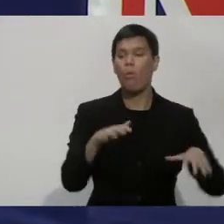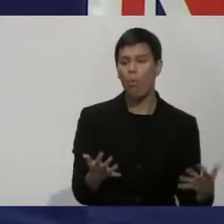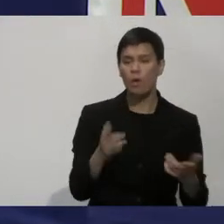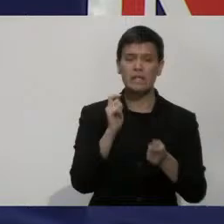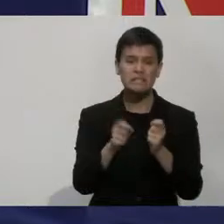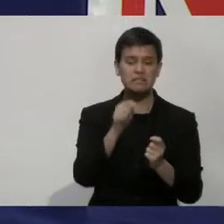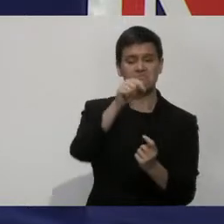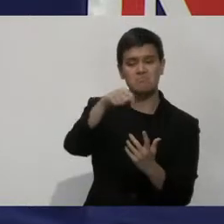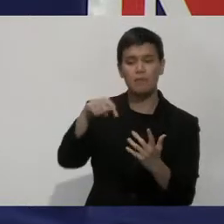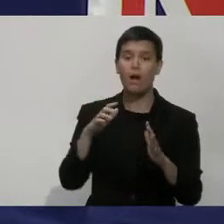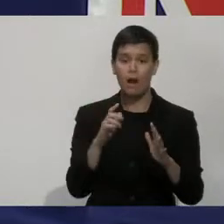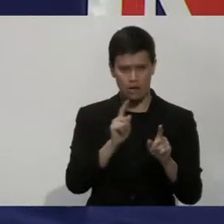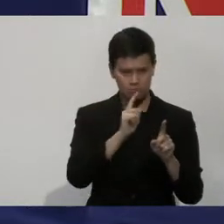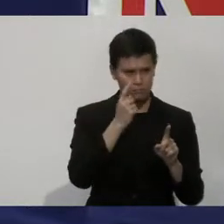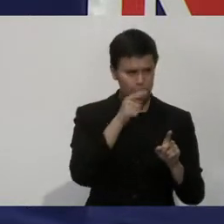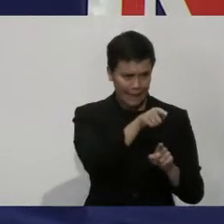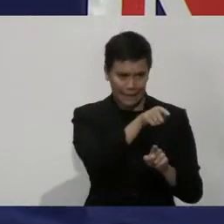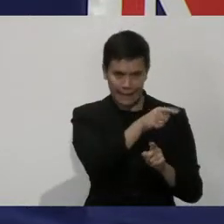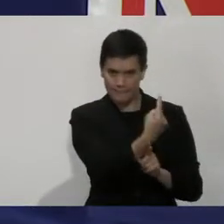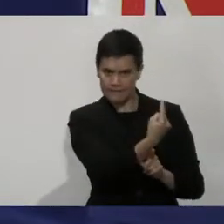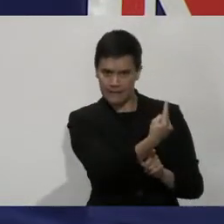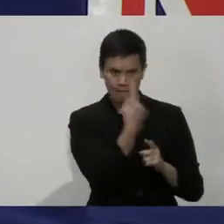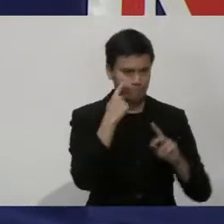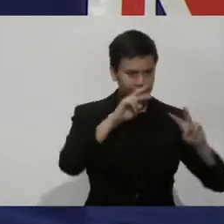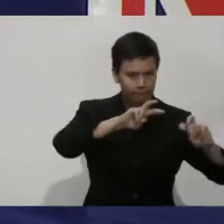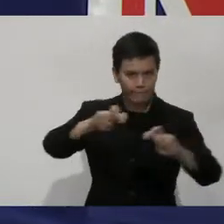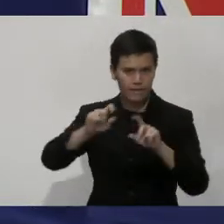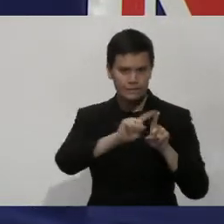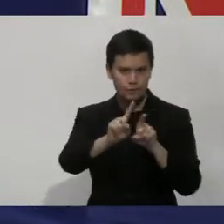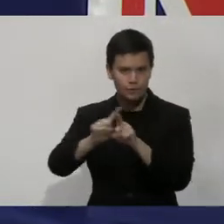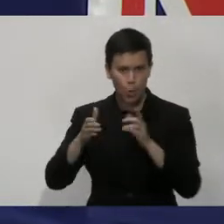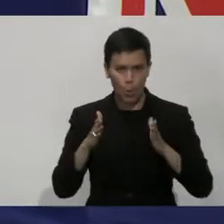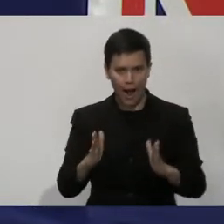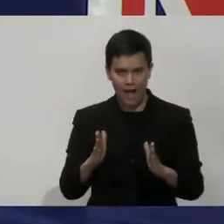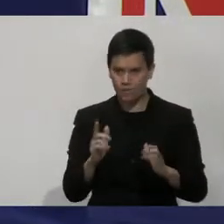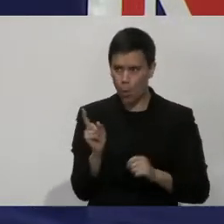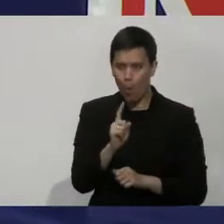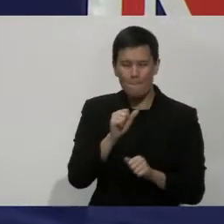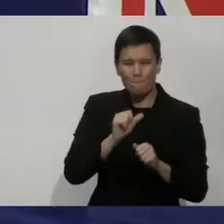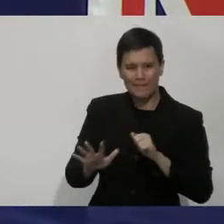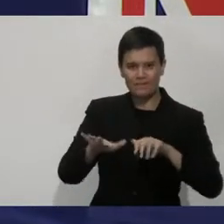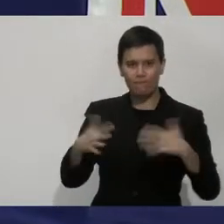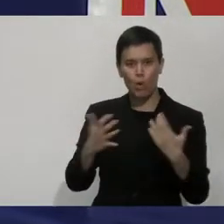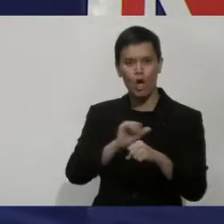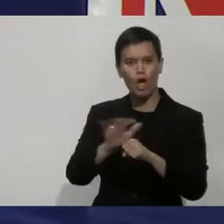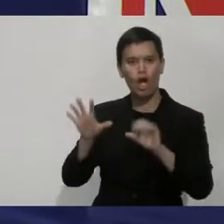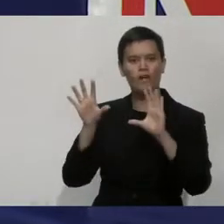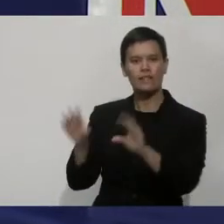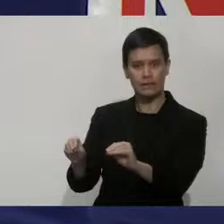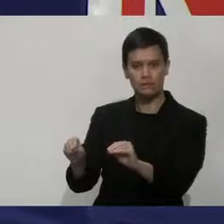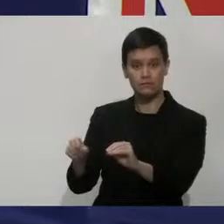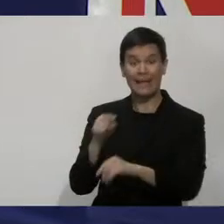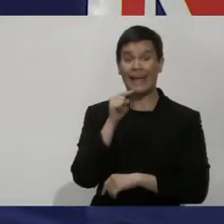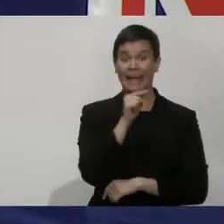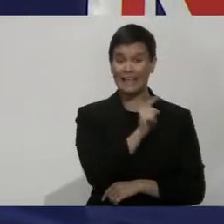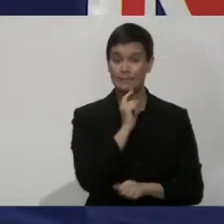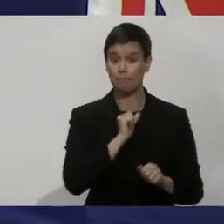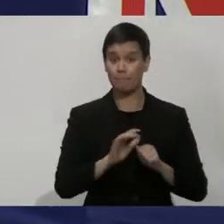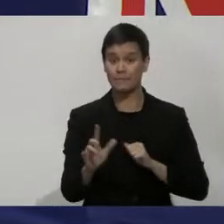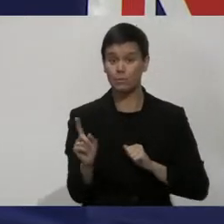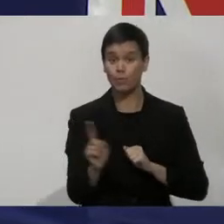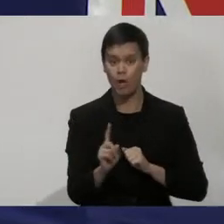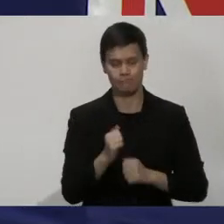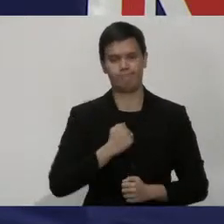infection prevention and control, that seems to be the best way of ensuring the lowest risk of